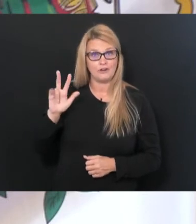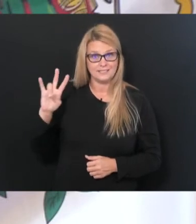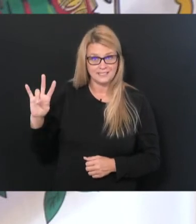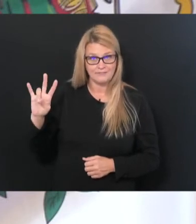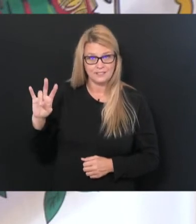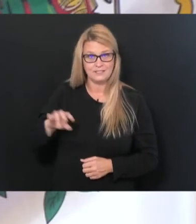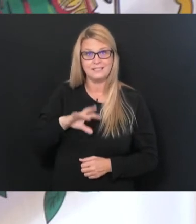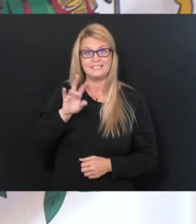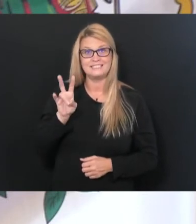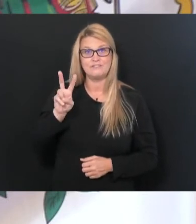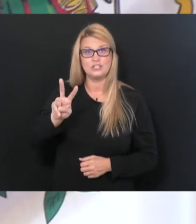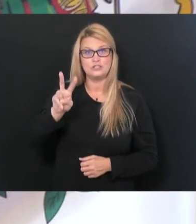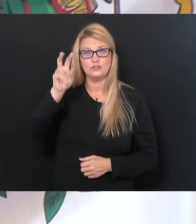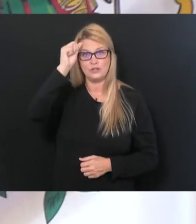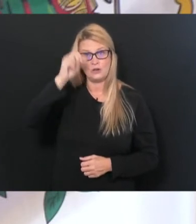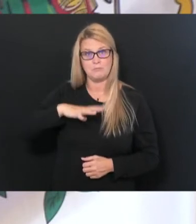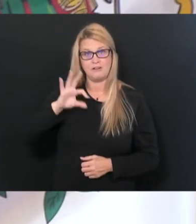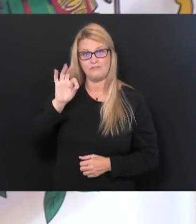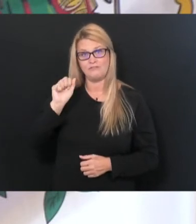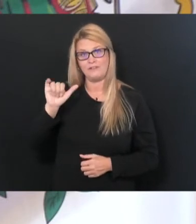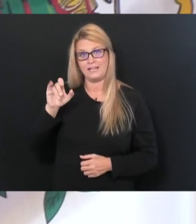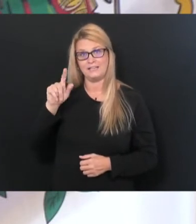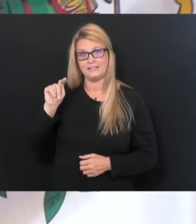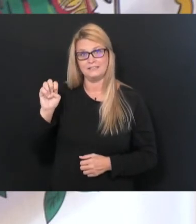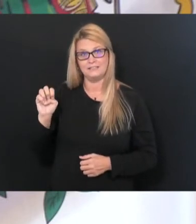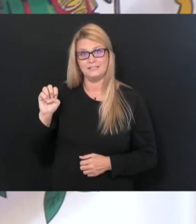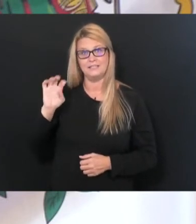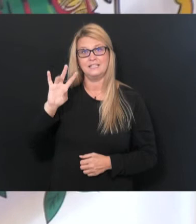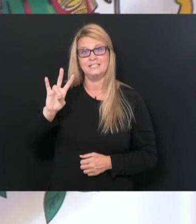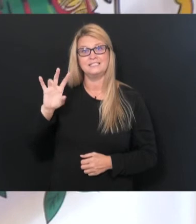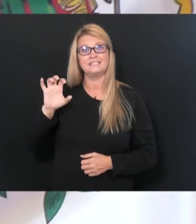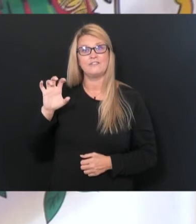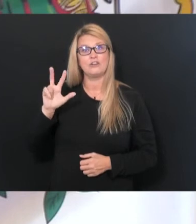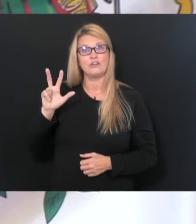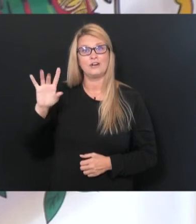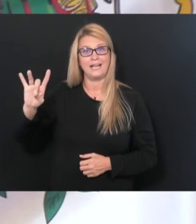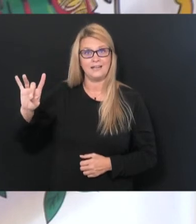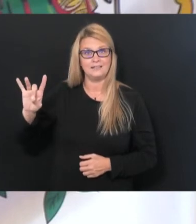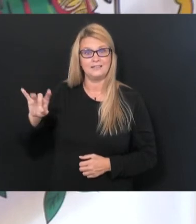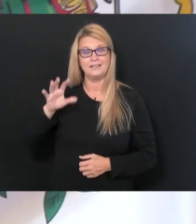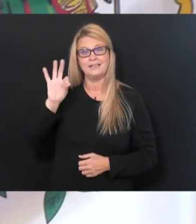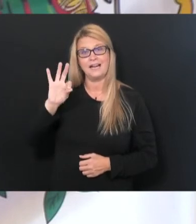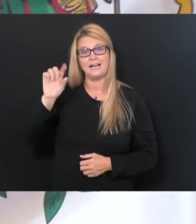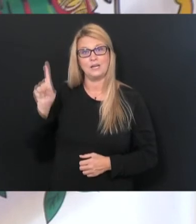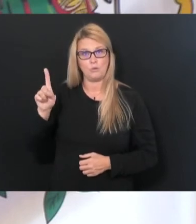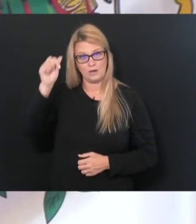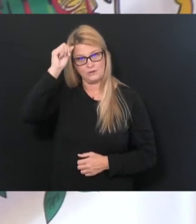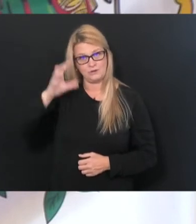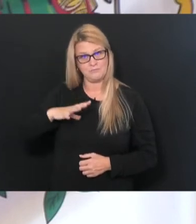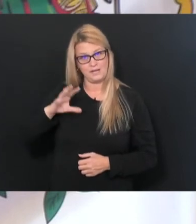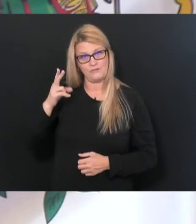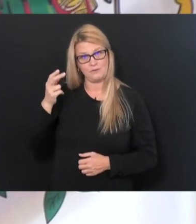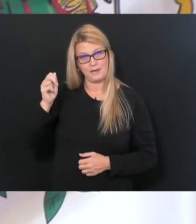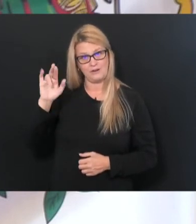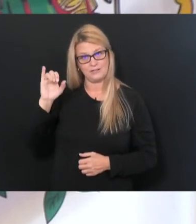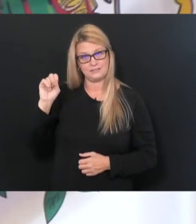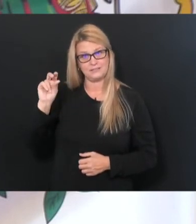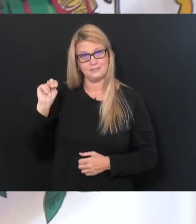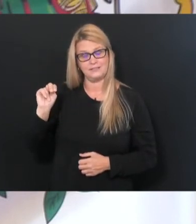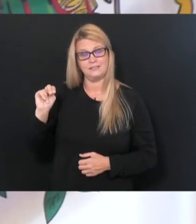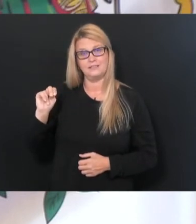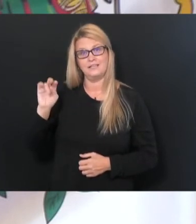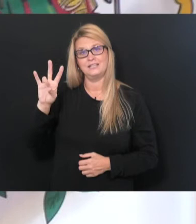a 72-year-old male from Fayette County. Our 738th death, a 91-year-old male from Harrison County.